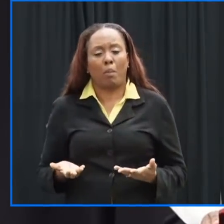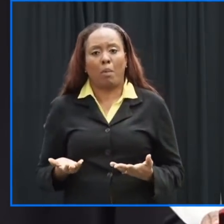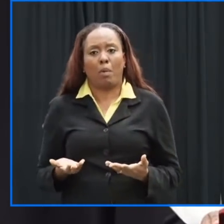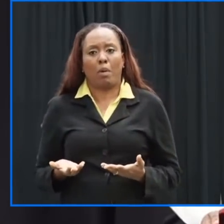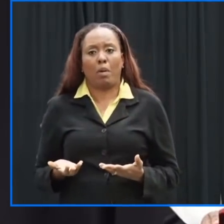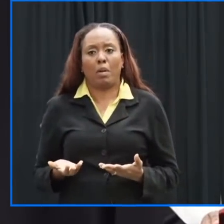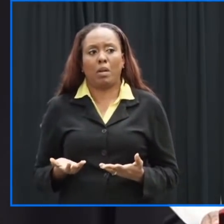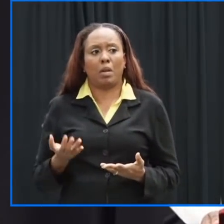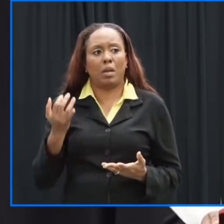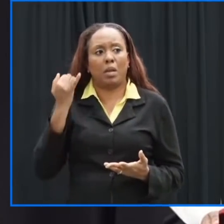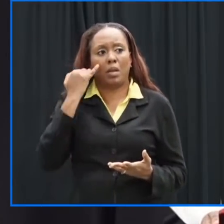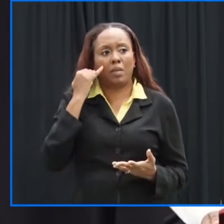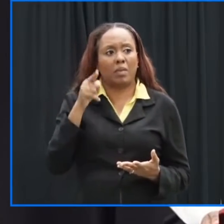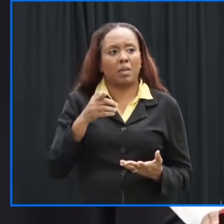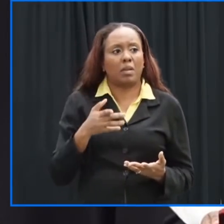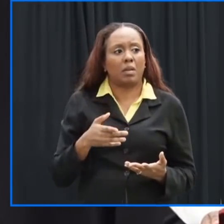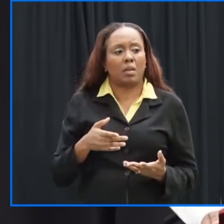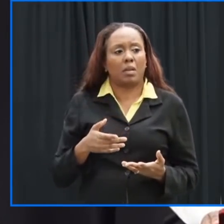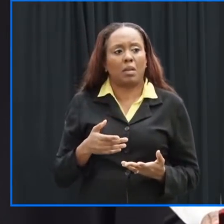165, Minister Duguid, how much is it?